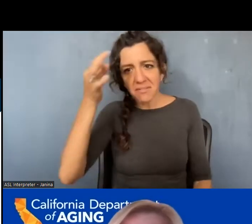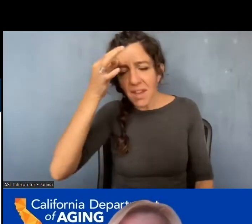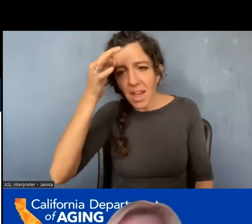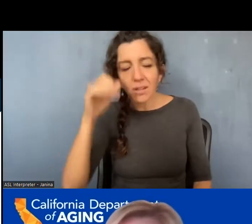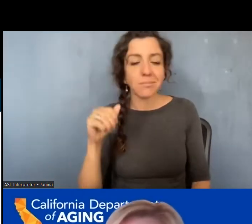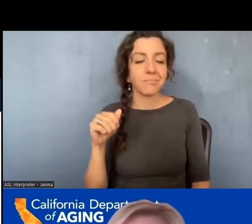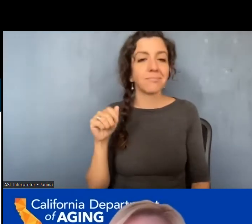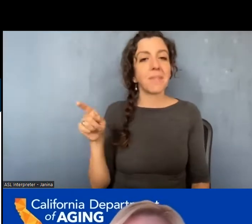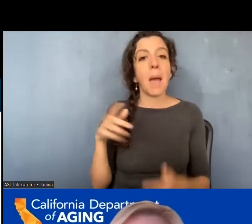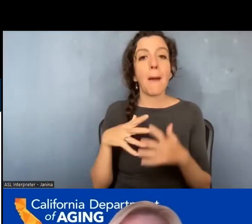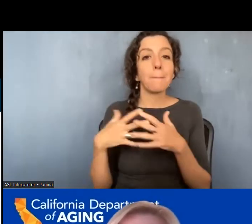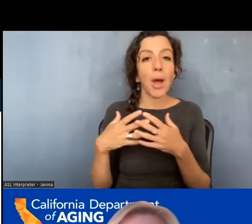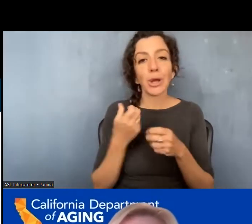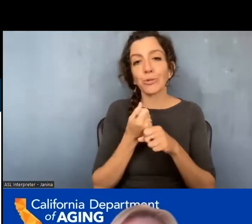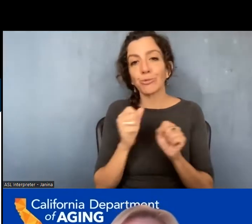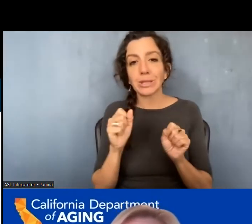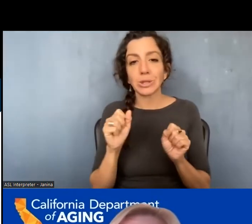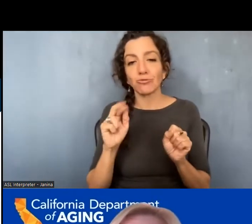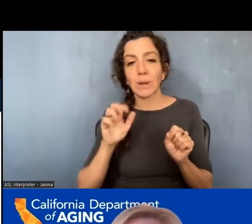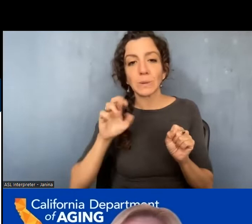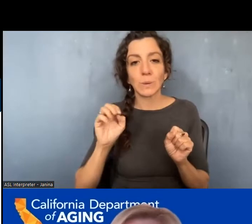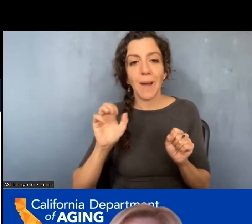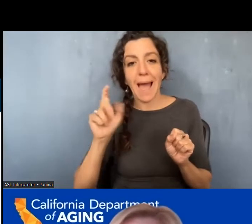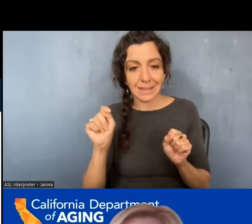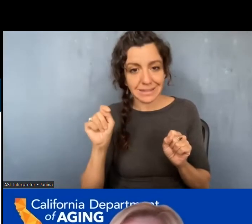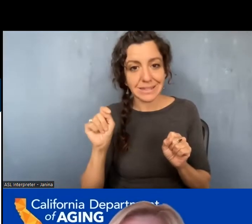Rescue Act, infrastructure dollars, and